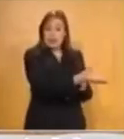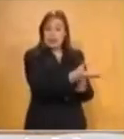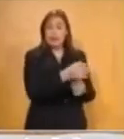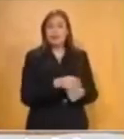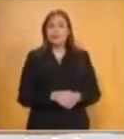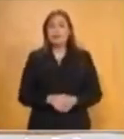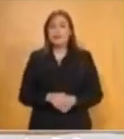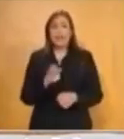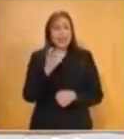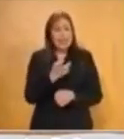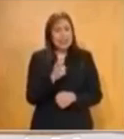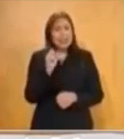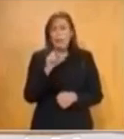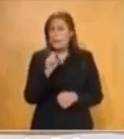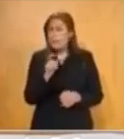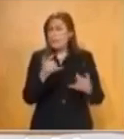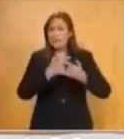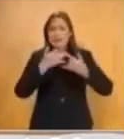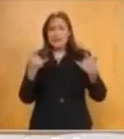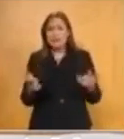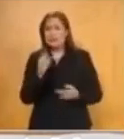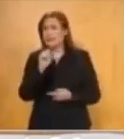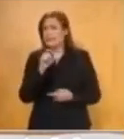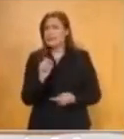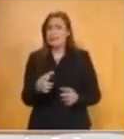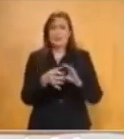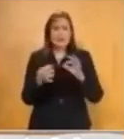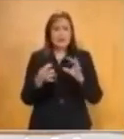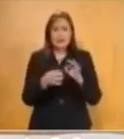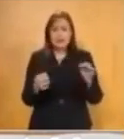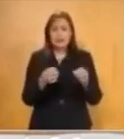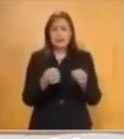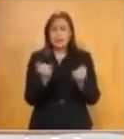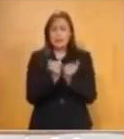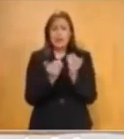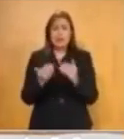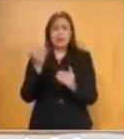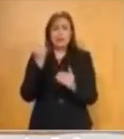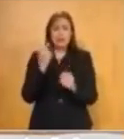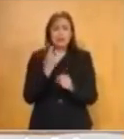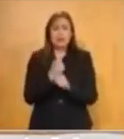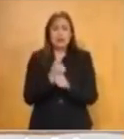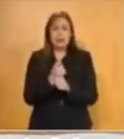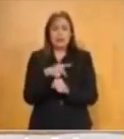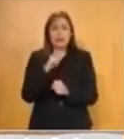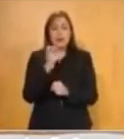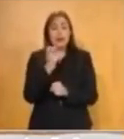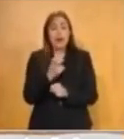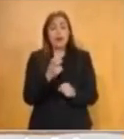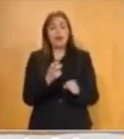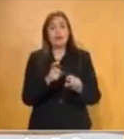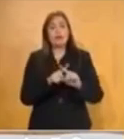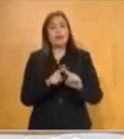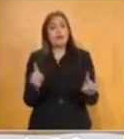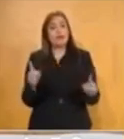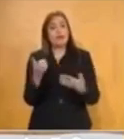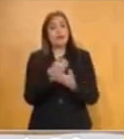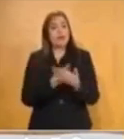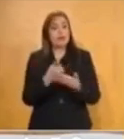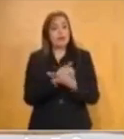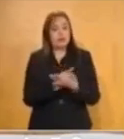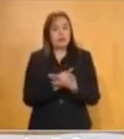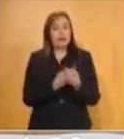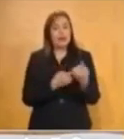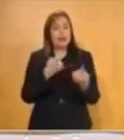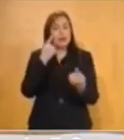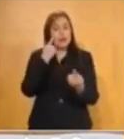misma historia, la misma narración que el primer cómic, pero este tiene otro tipo de dibujos. Si tú te fijas, en